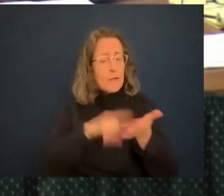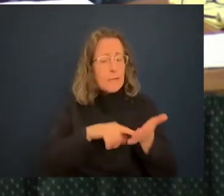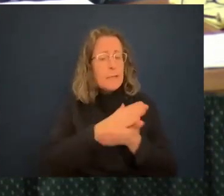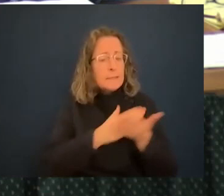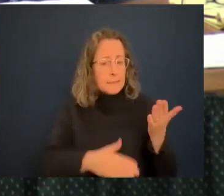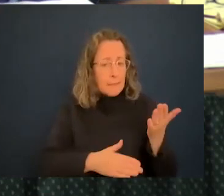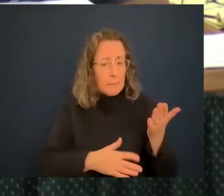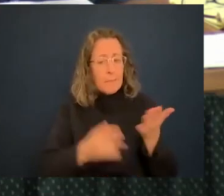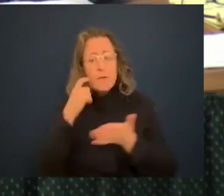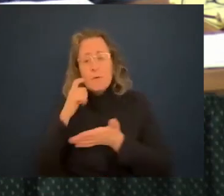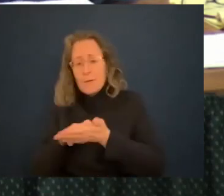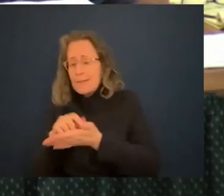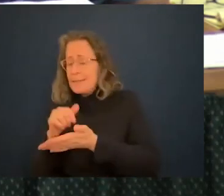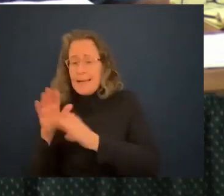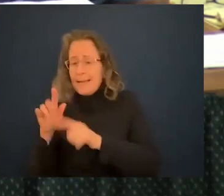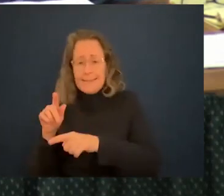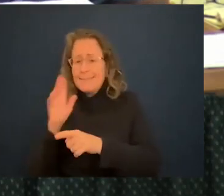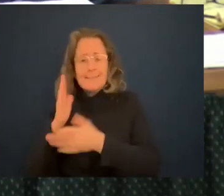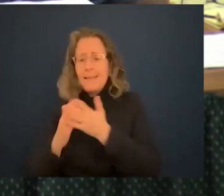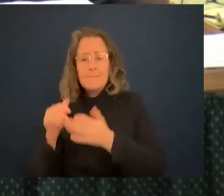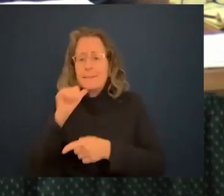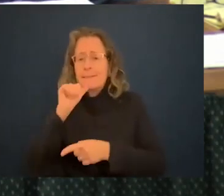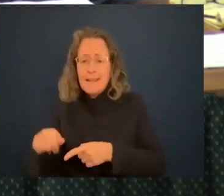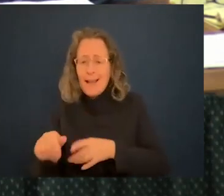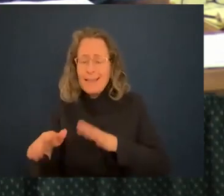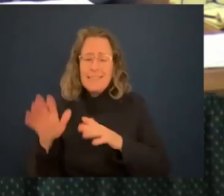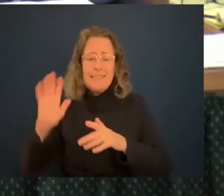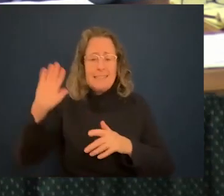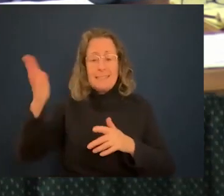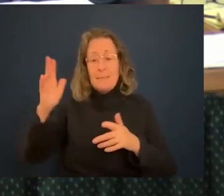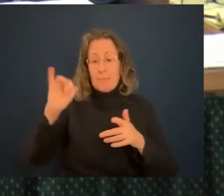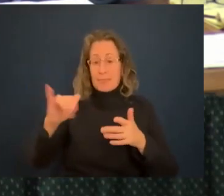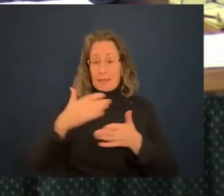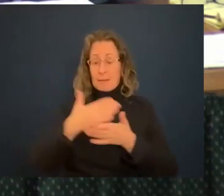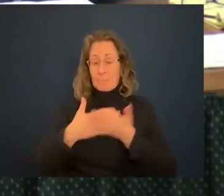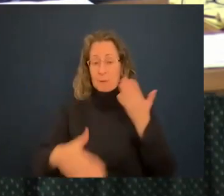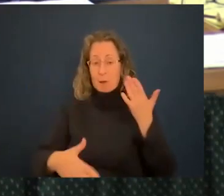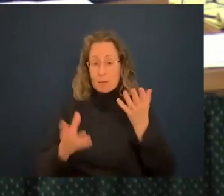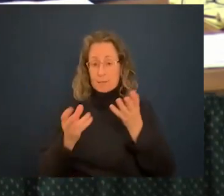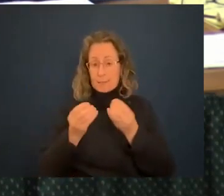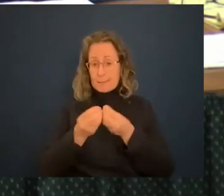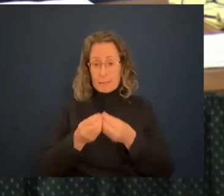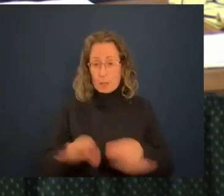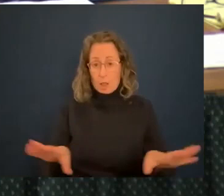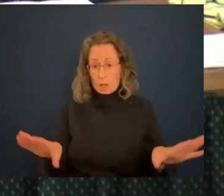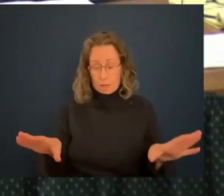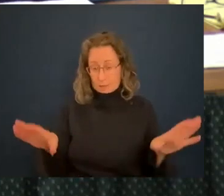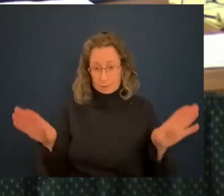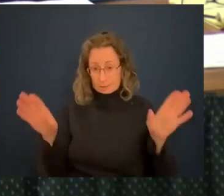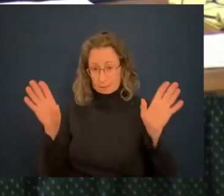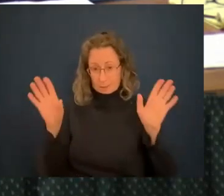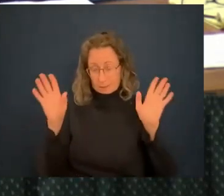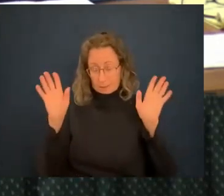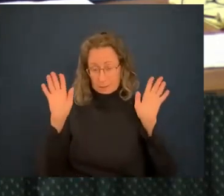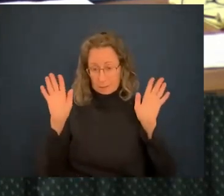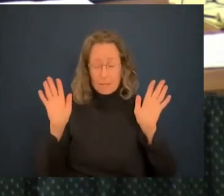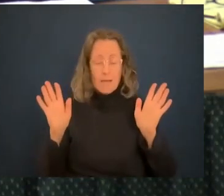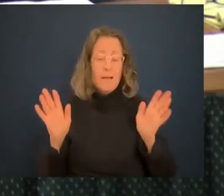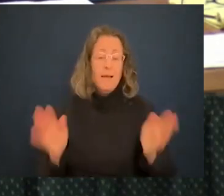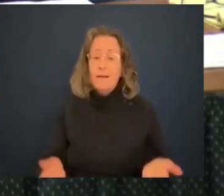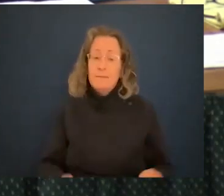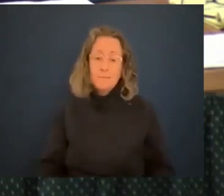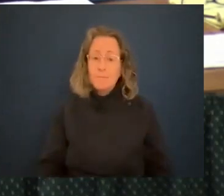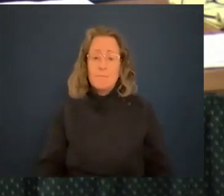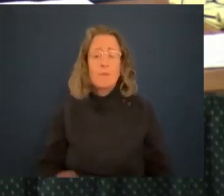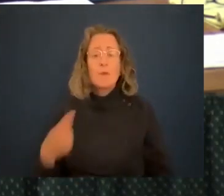things and that seems to have been getting lost in the sauce of all the hands up but we need